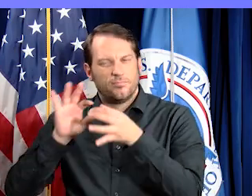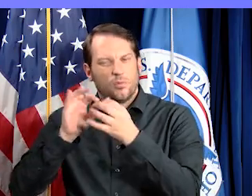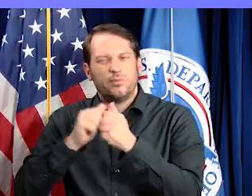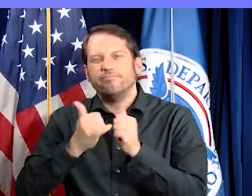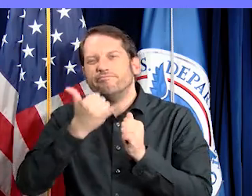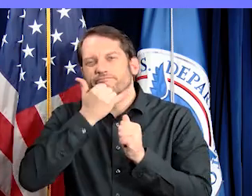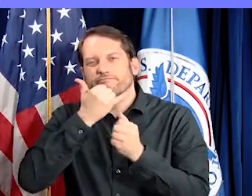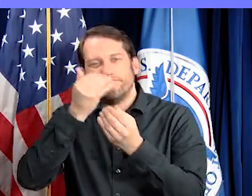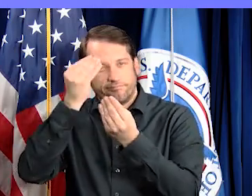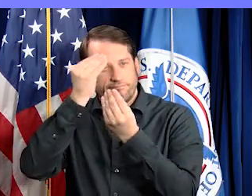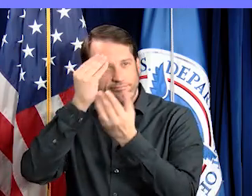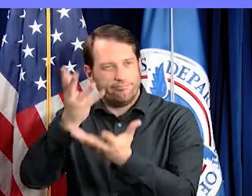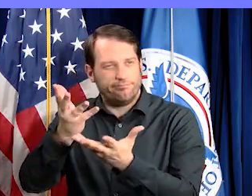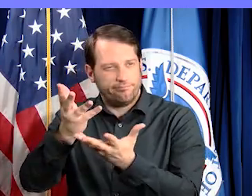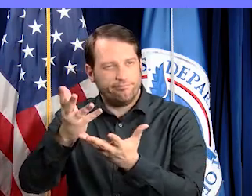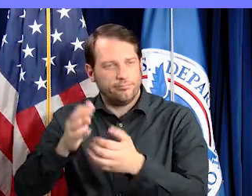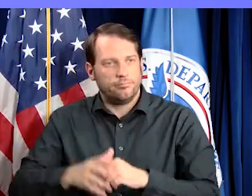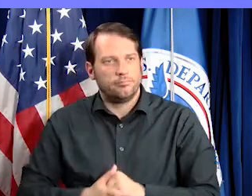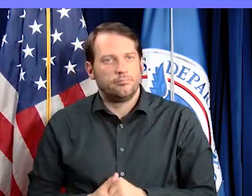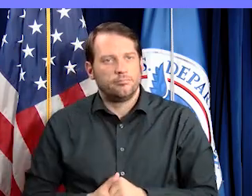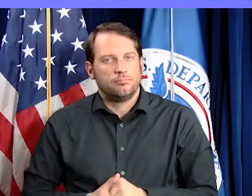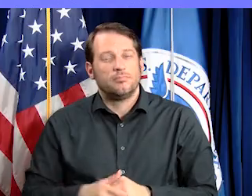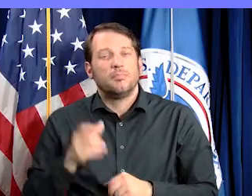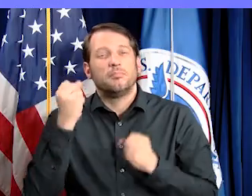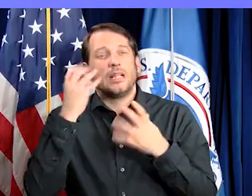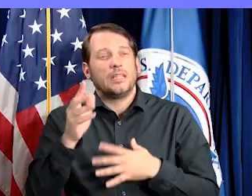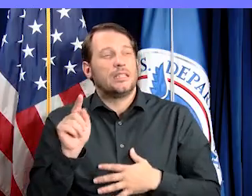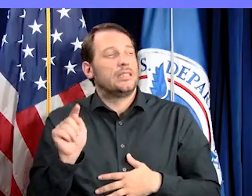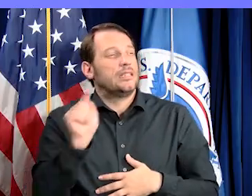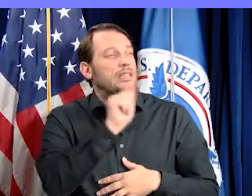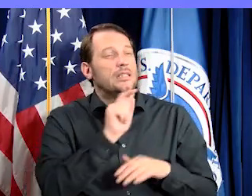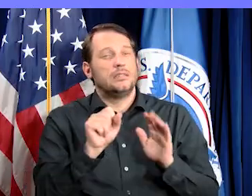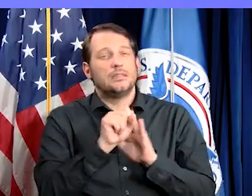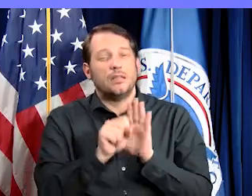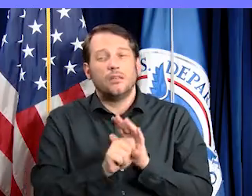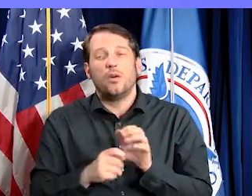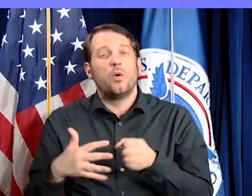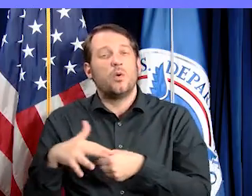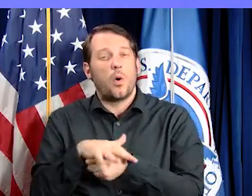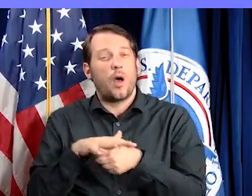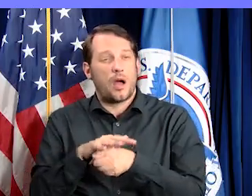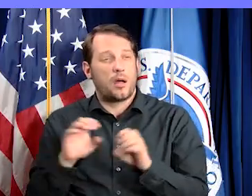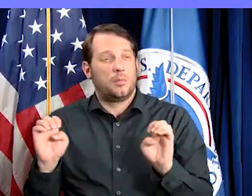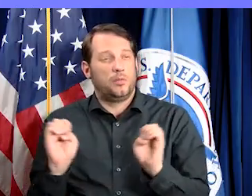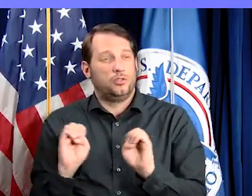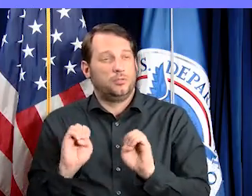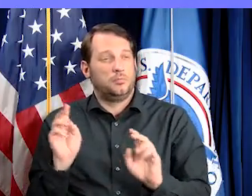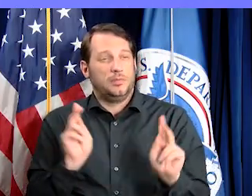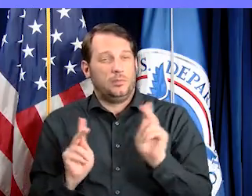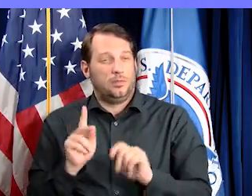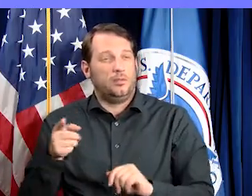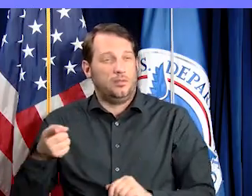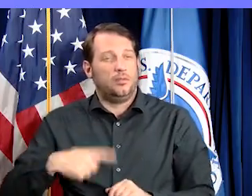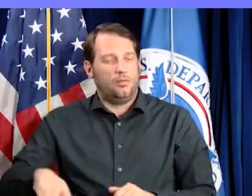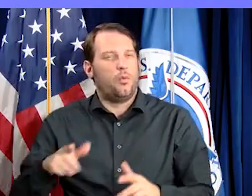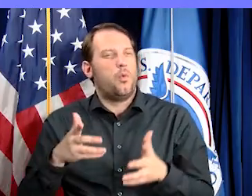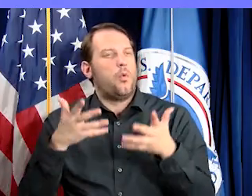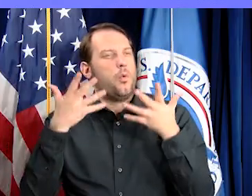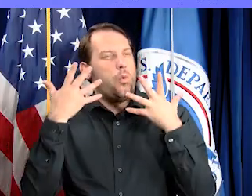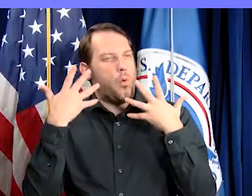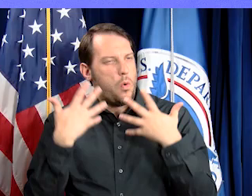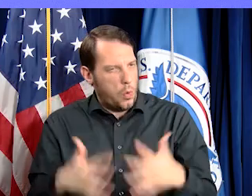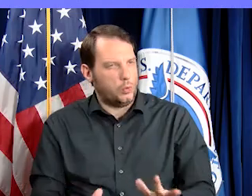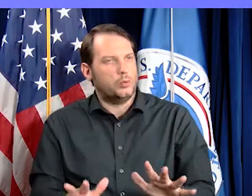efforts, and there's actually a lot of state, local level emergency management folks that have been already leveraging the use of